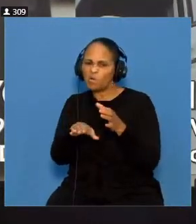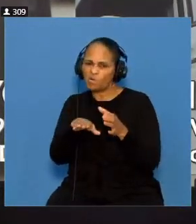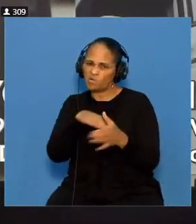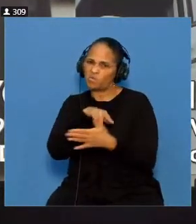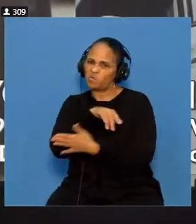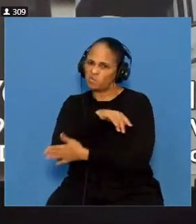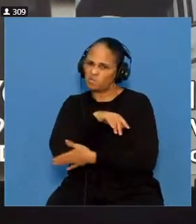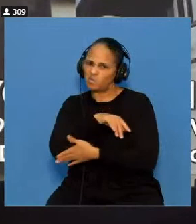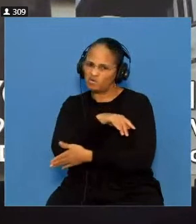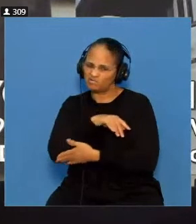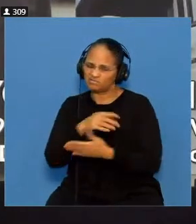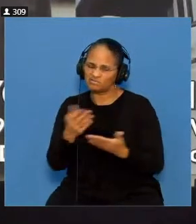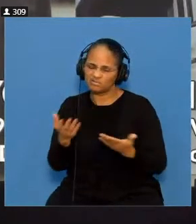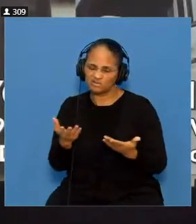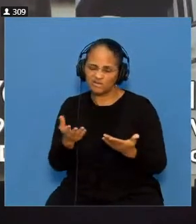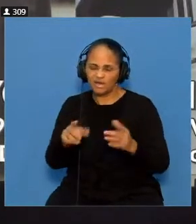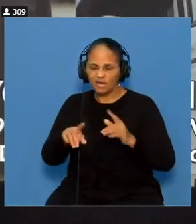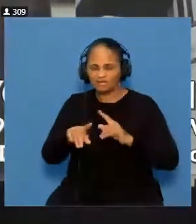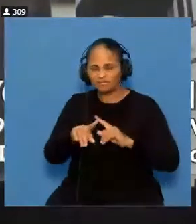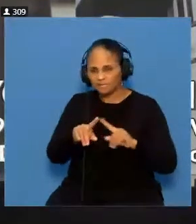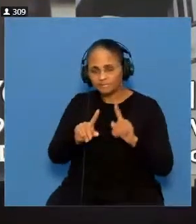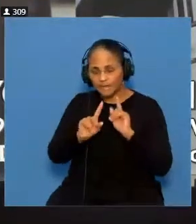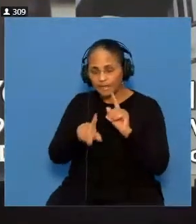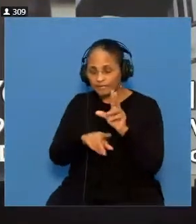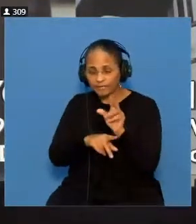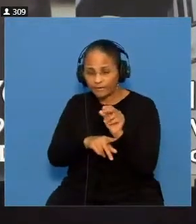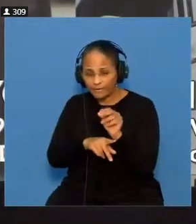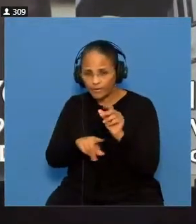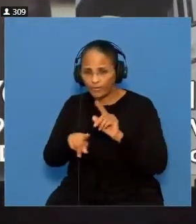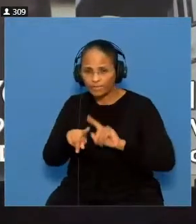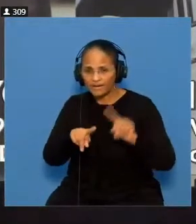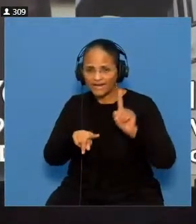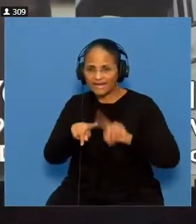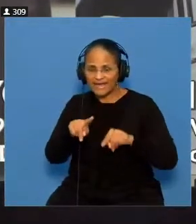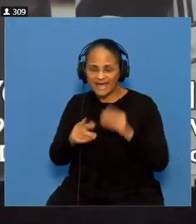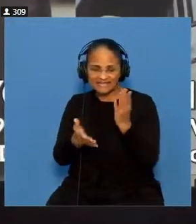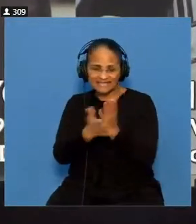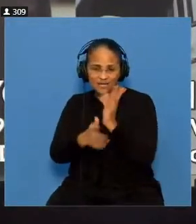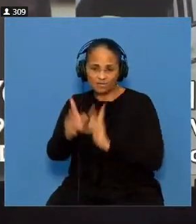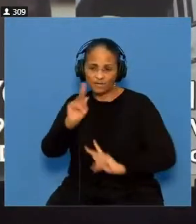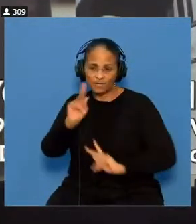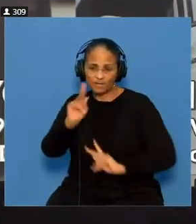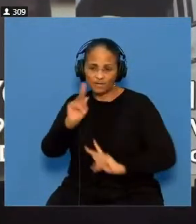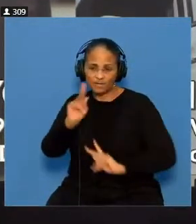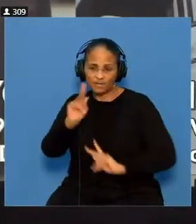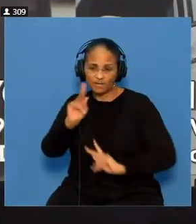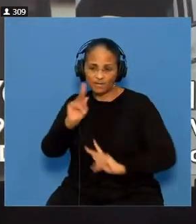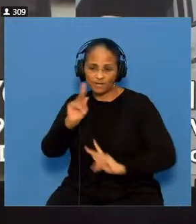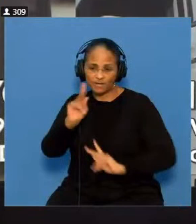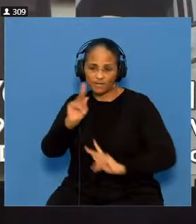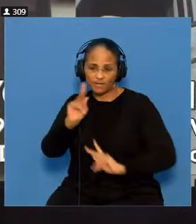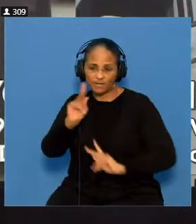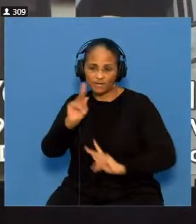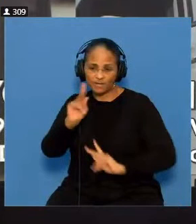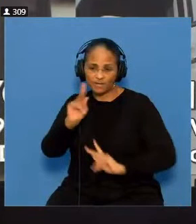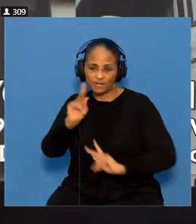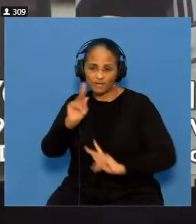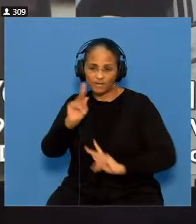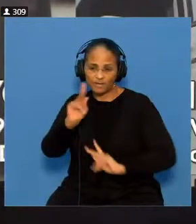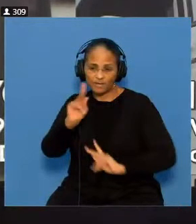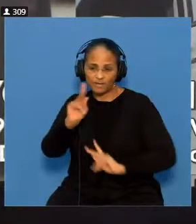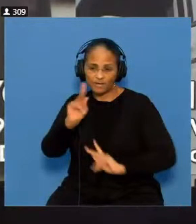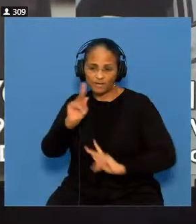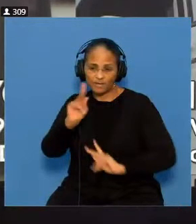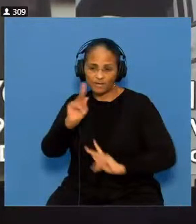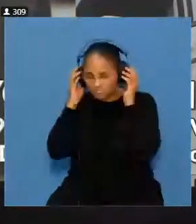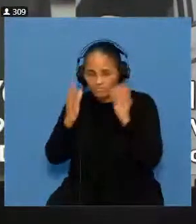question every single time it's asked is no. But I mean, I can't stop people from engaging in rumor, speculation,